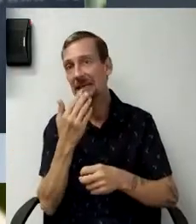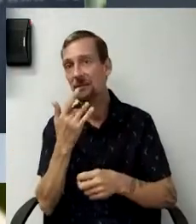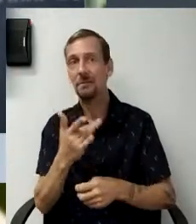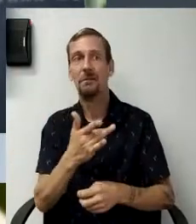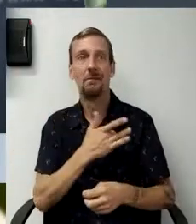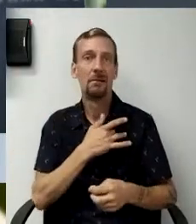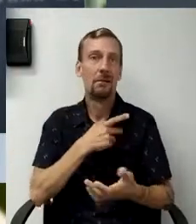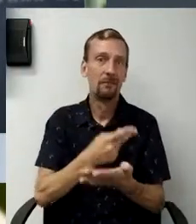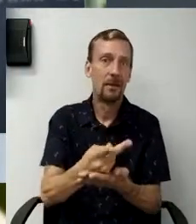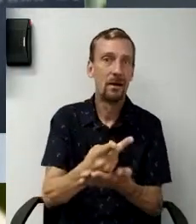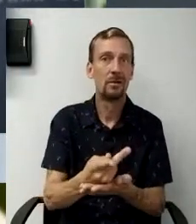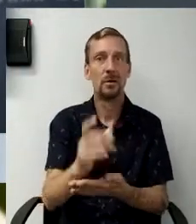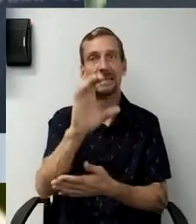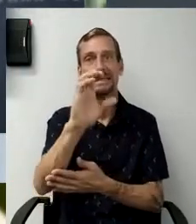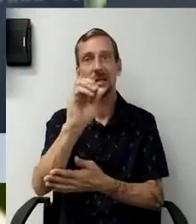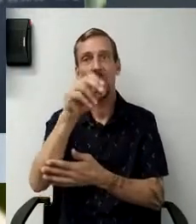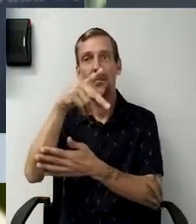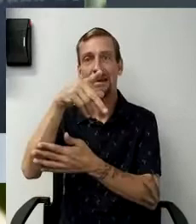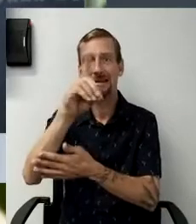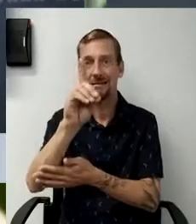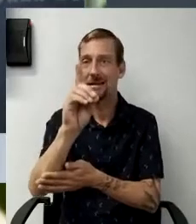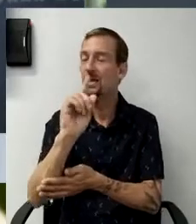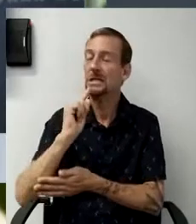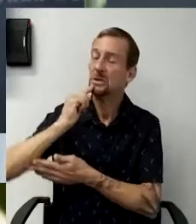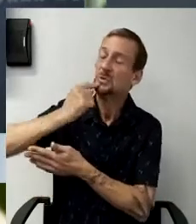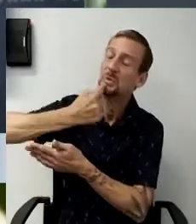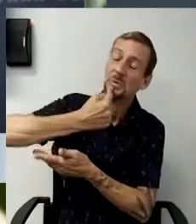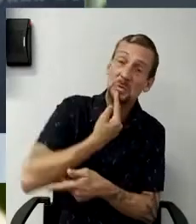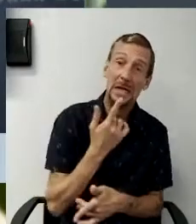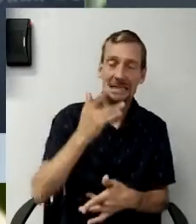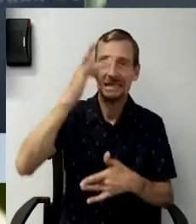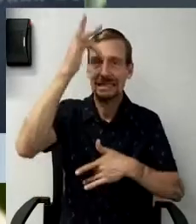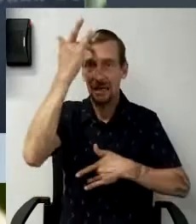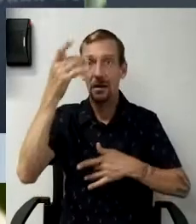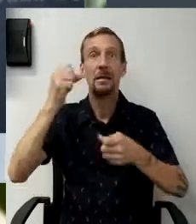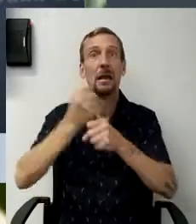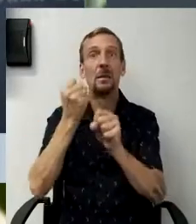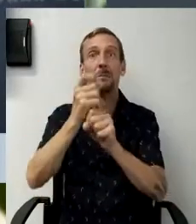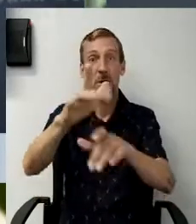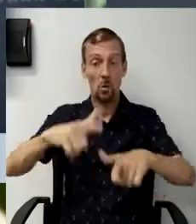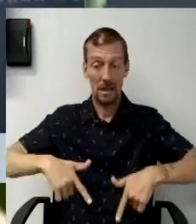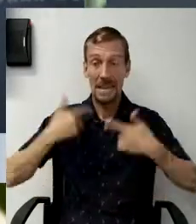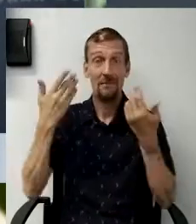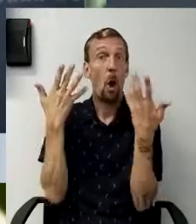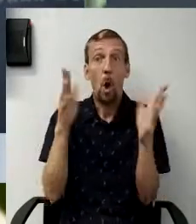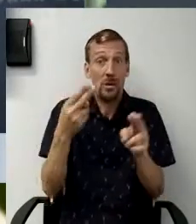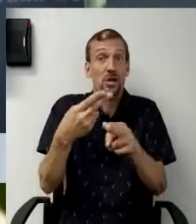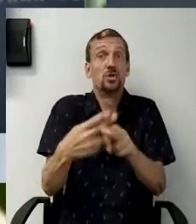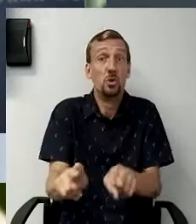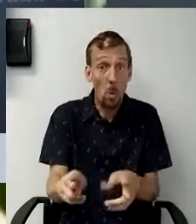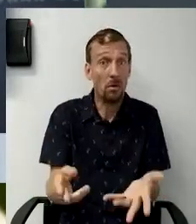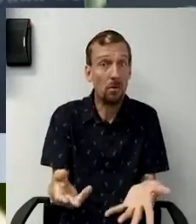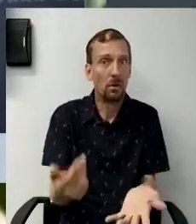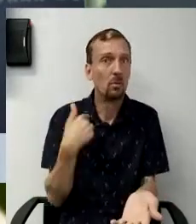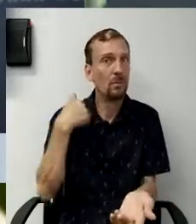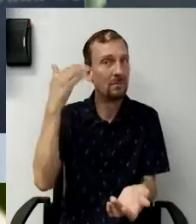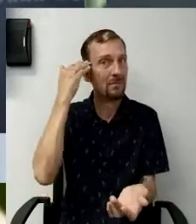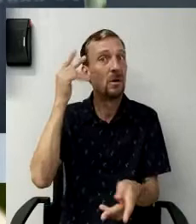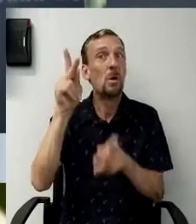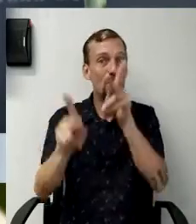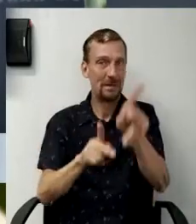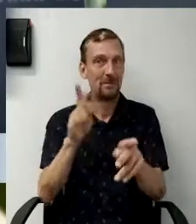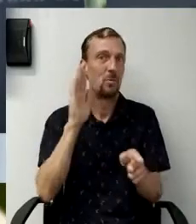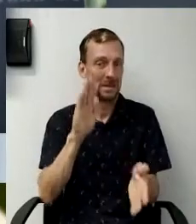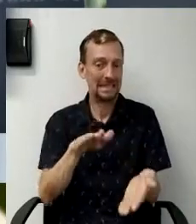failure, COPD, chronic illnesses that do shorten life. They do lead to death. We have people that